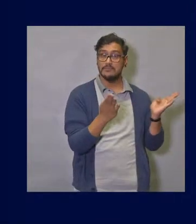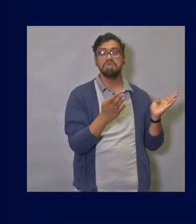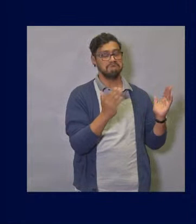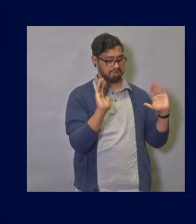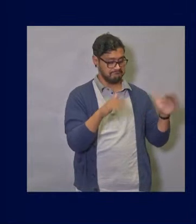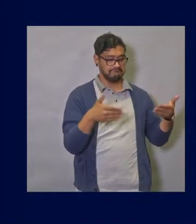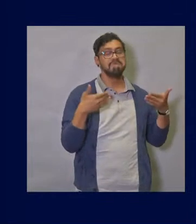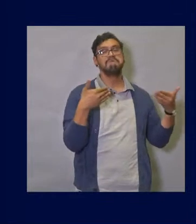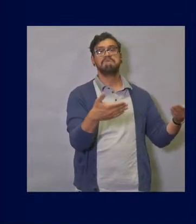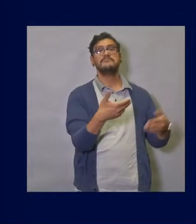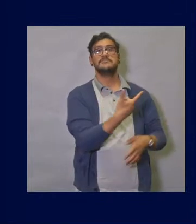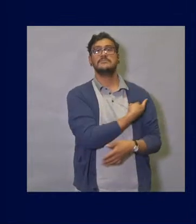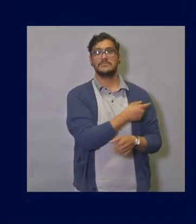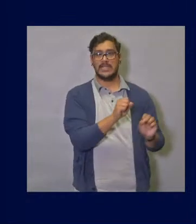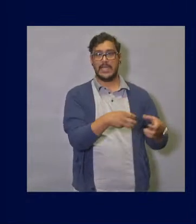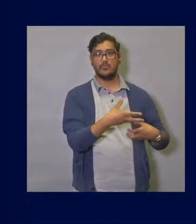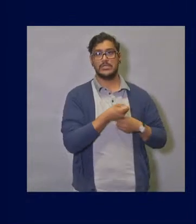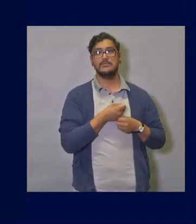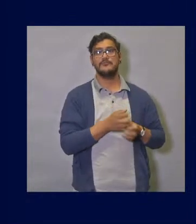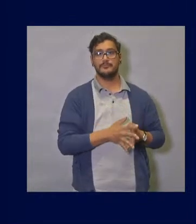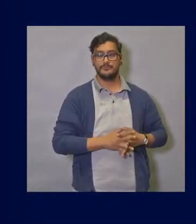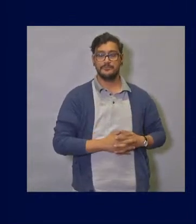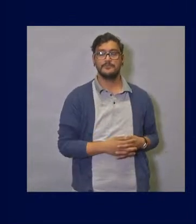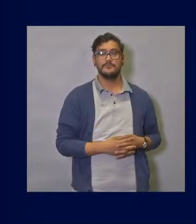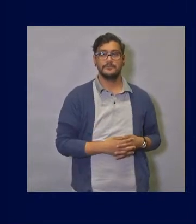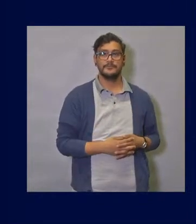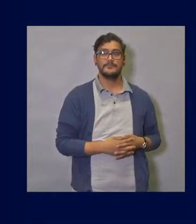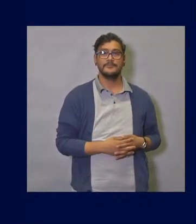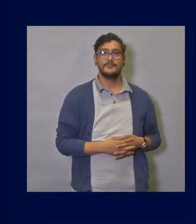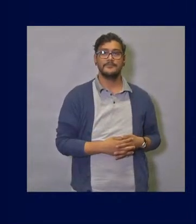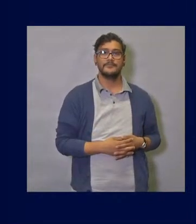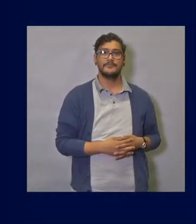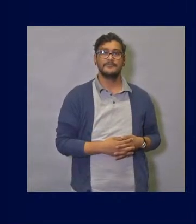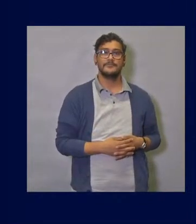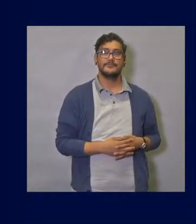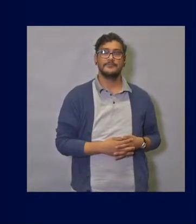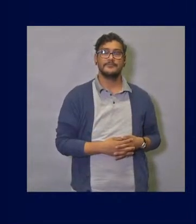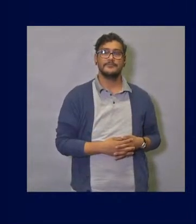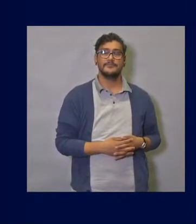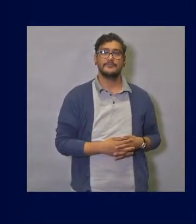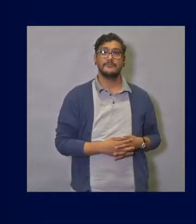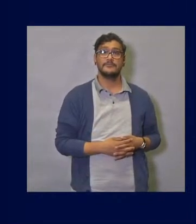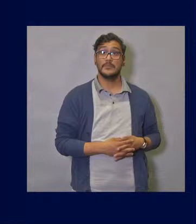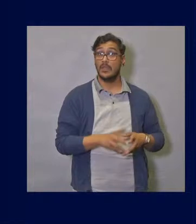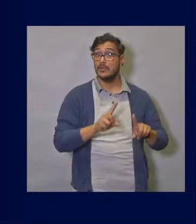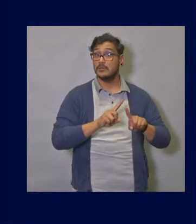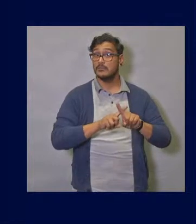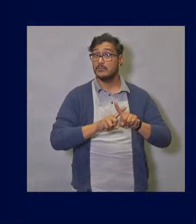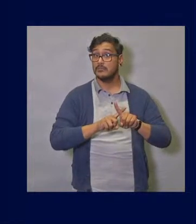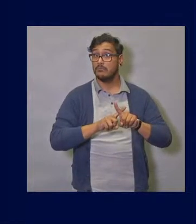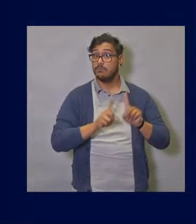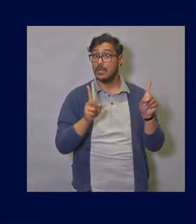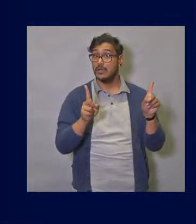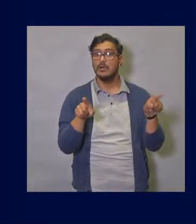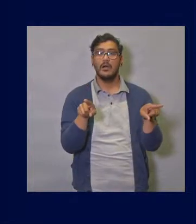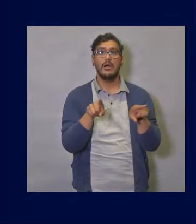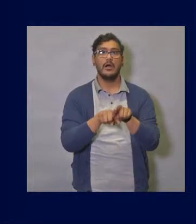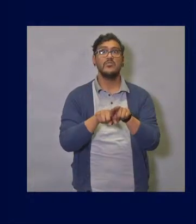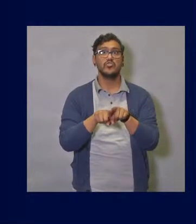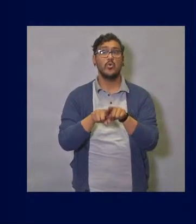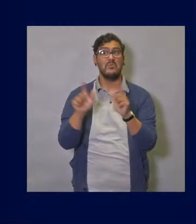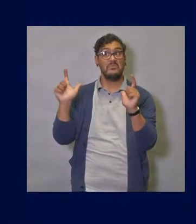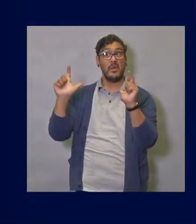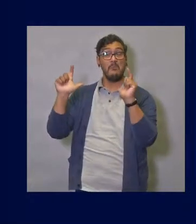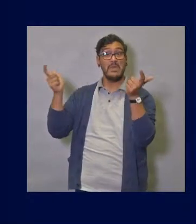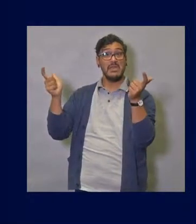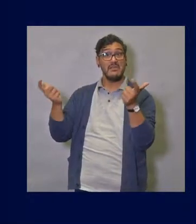400 plus sites that are open this week across the county offering vaccinations. But also at the 5 large capacity